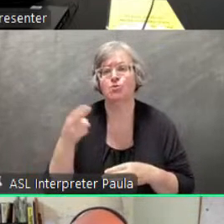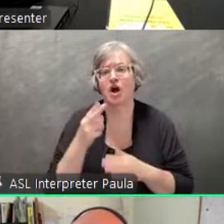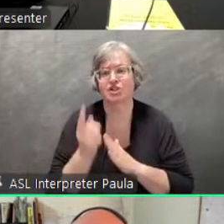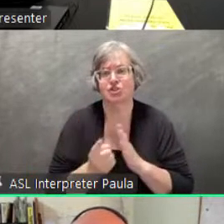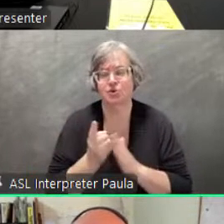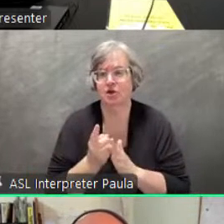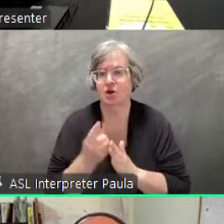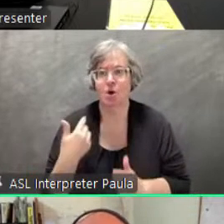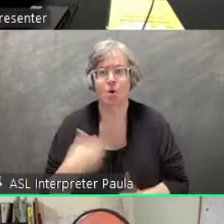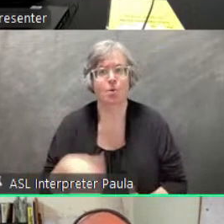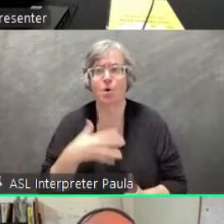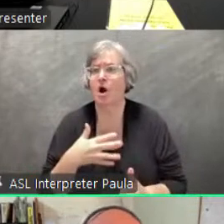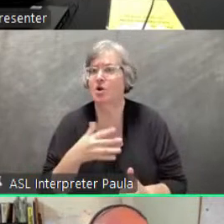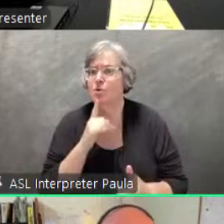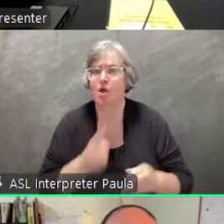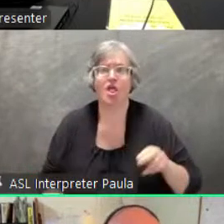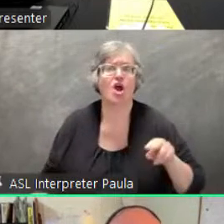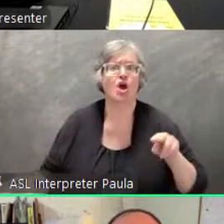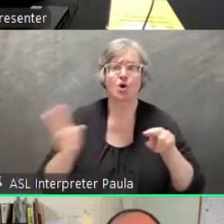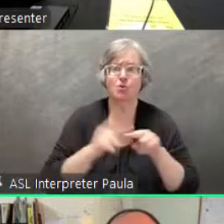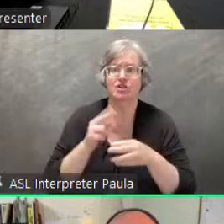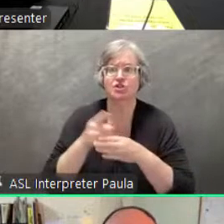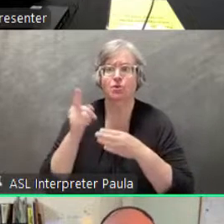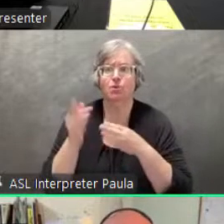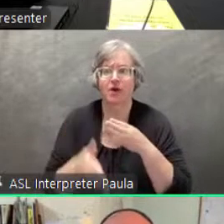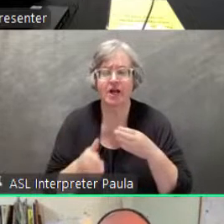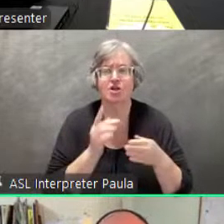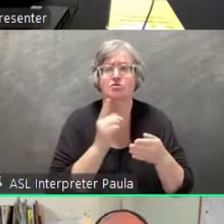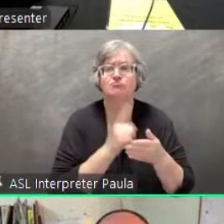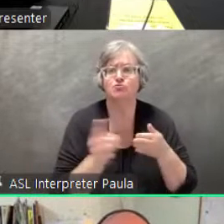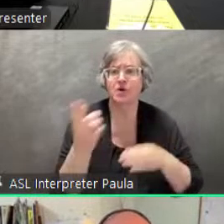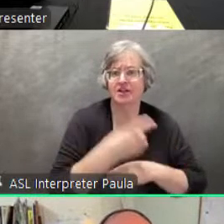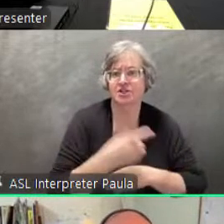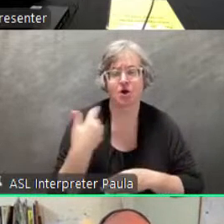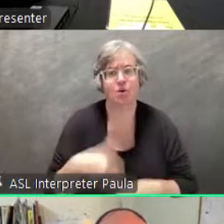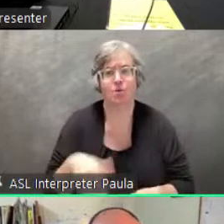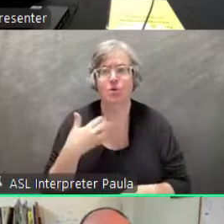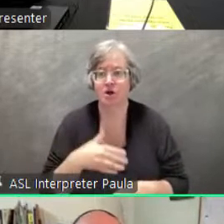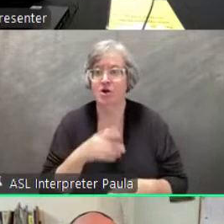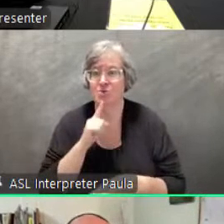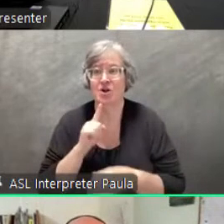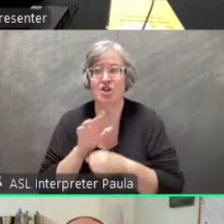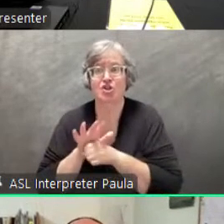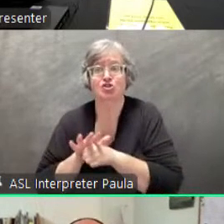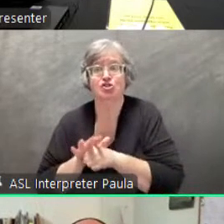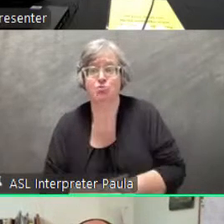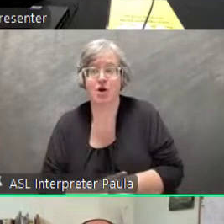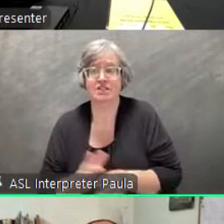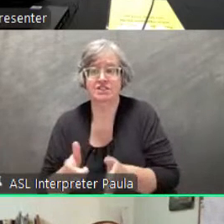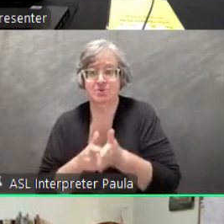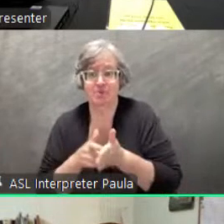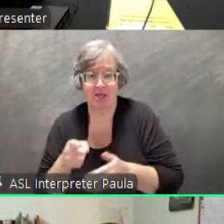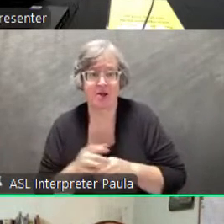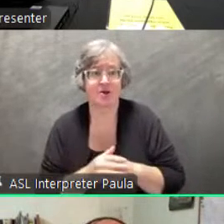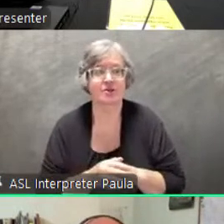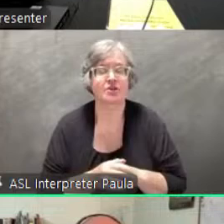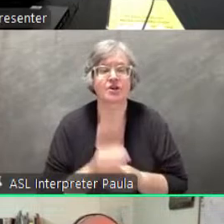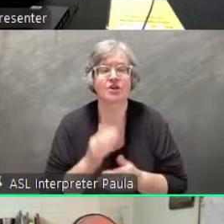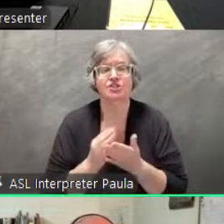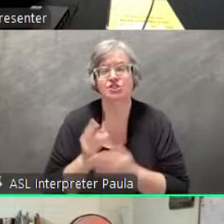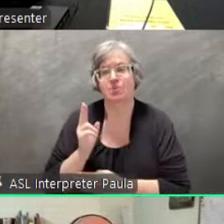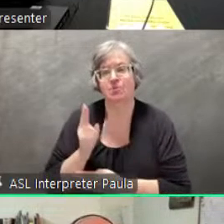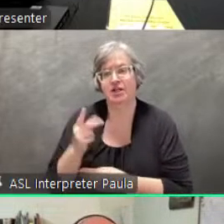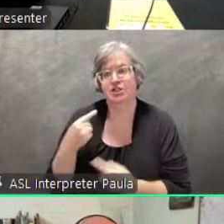an absolute explosion of weekend ridership as a result. There's a great deal of suppressed demand there. Now, finally, a bit of